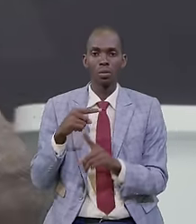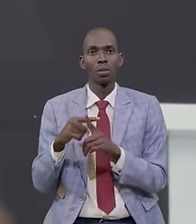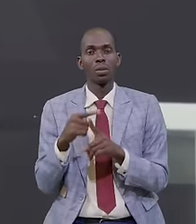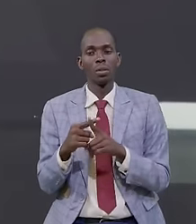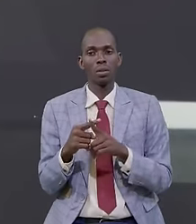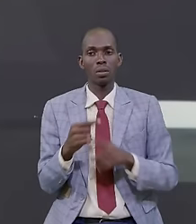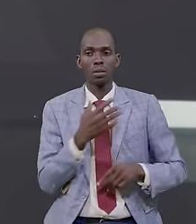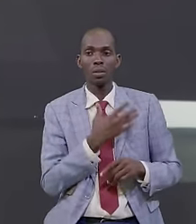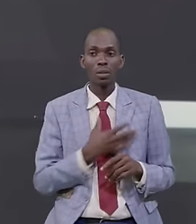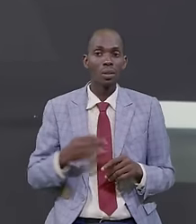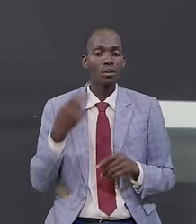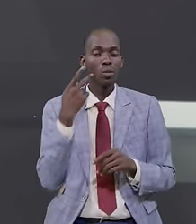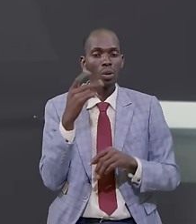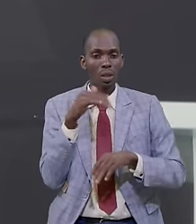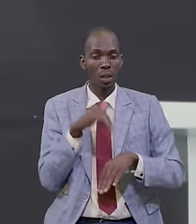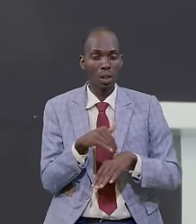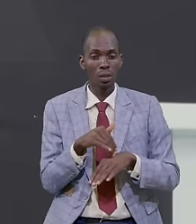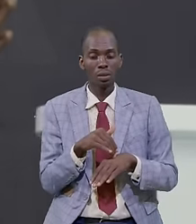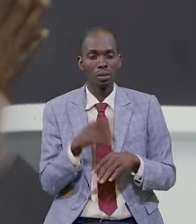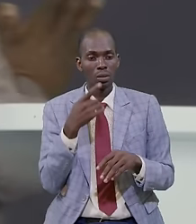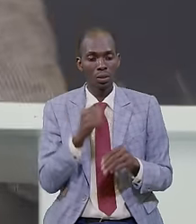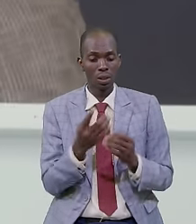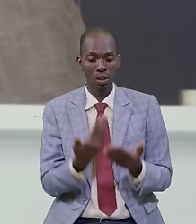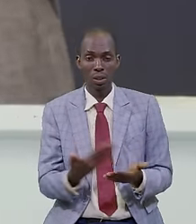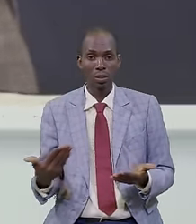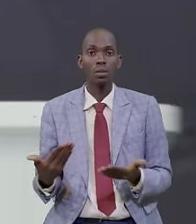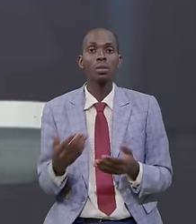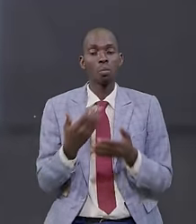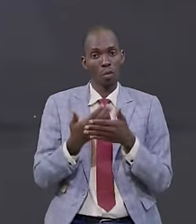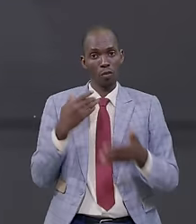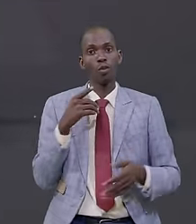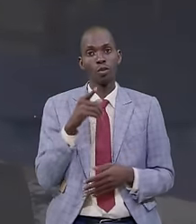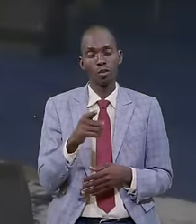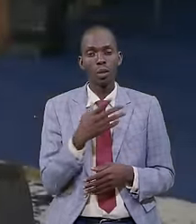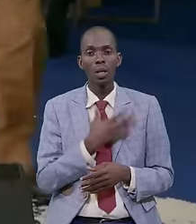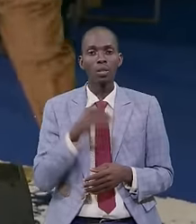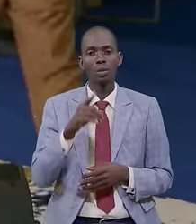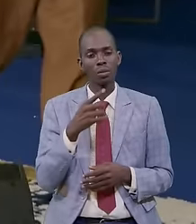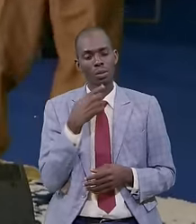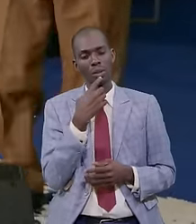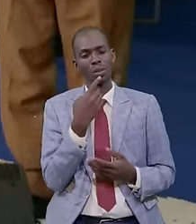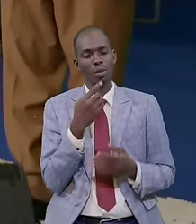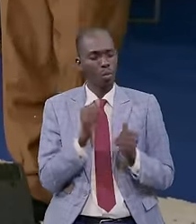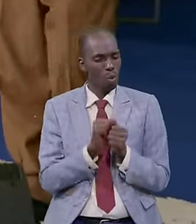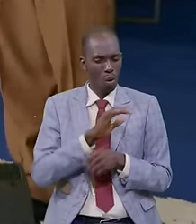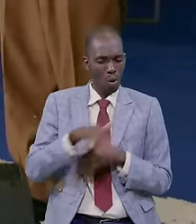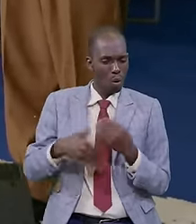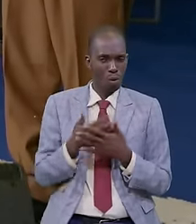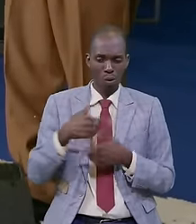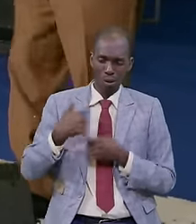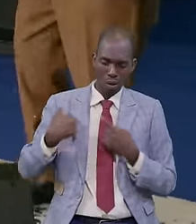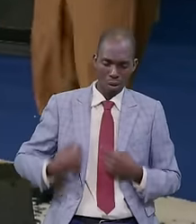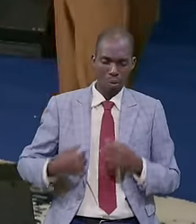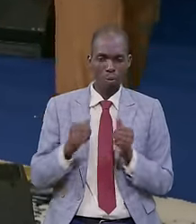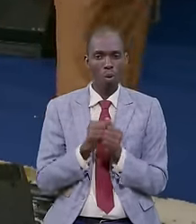presentations before you, and you say with all your heart, and you say with all your mind, and you